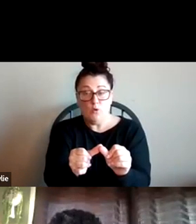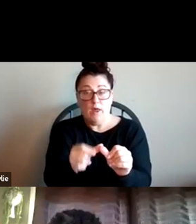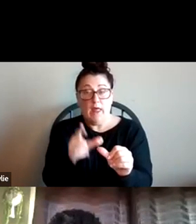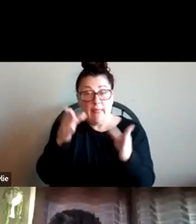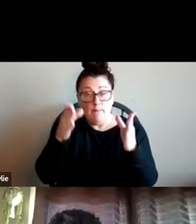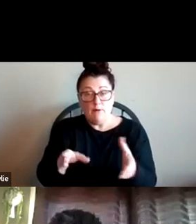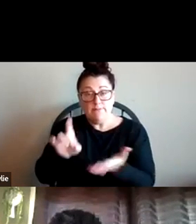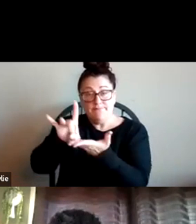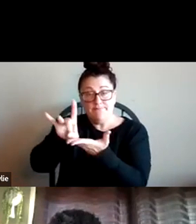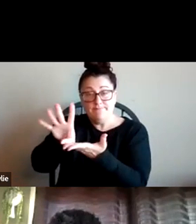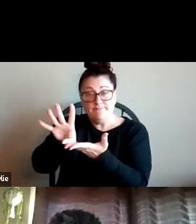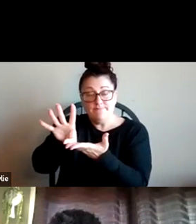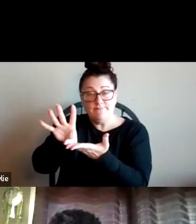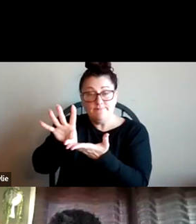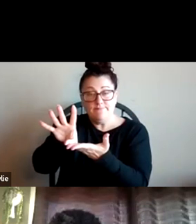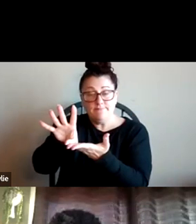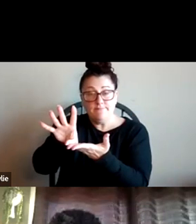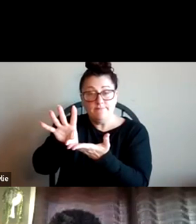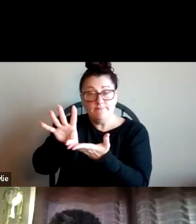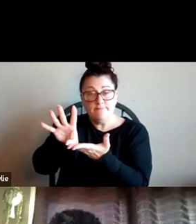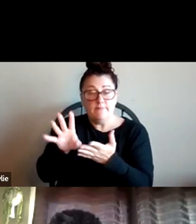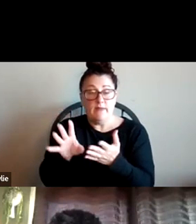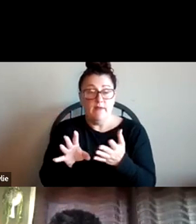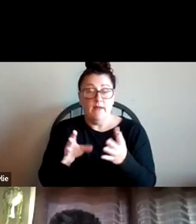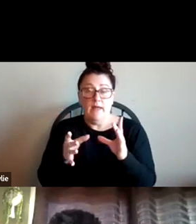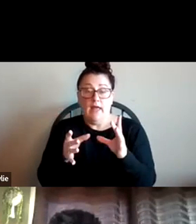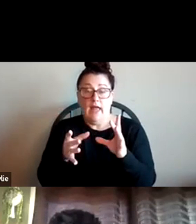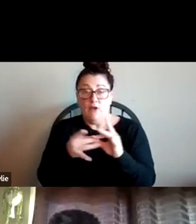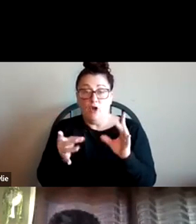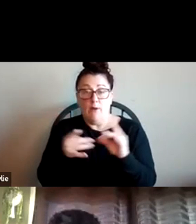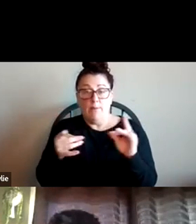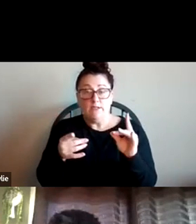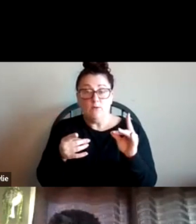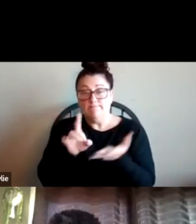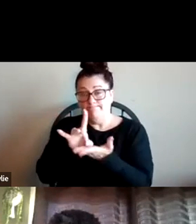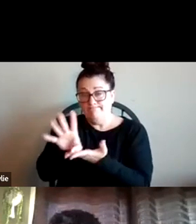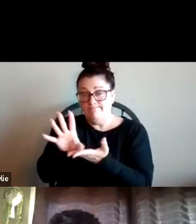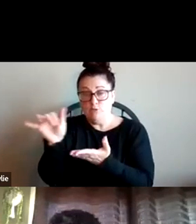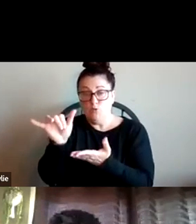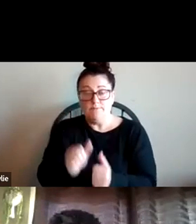individual from the session and the individual's comments redacted from the posted chat.